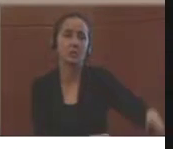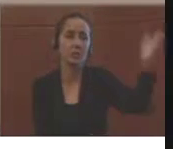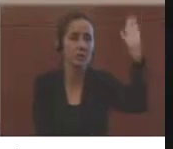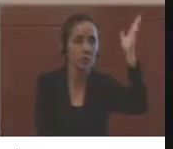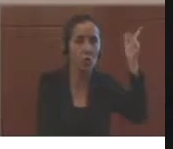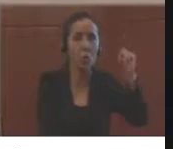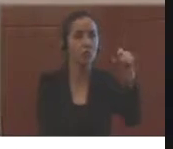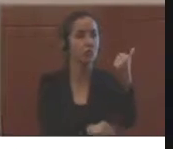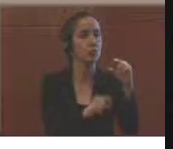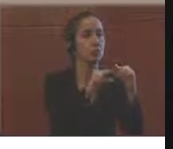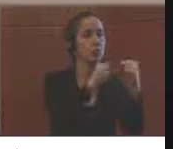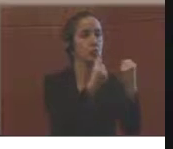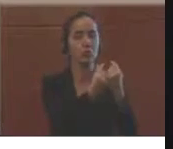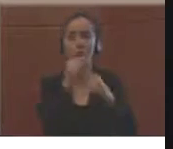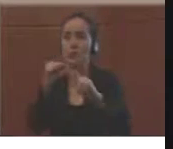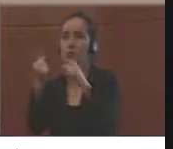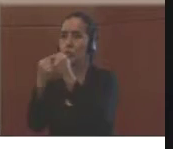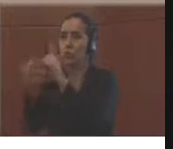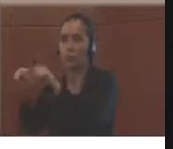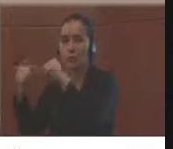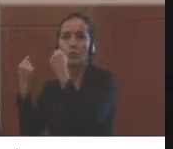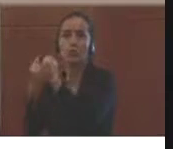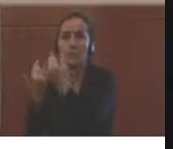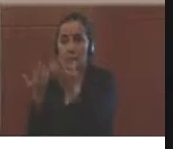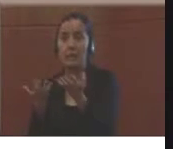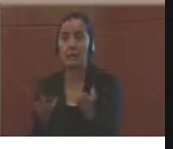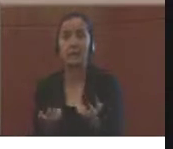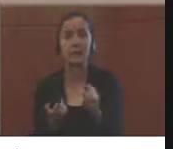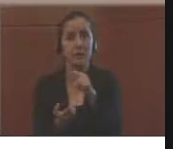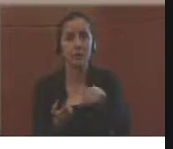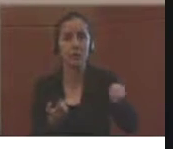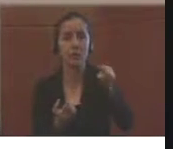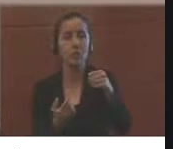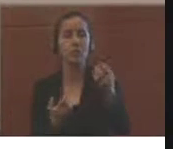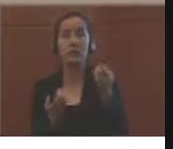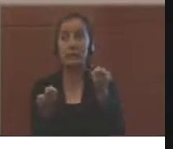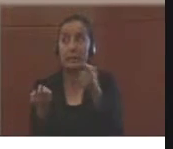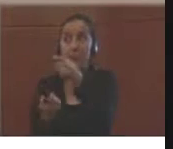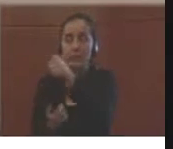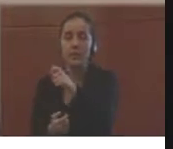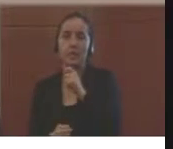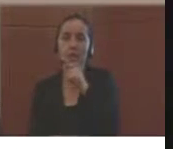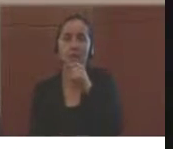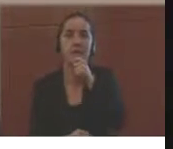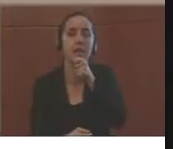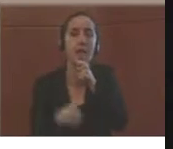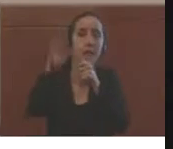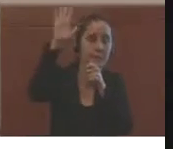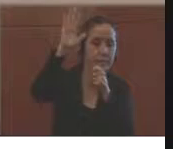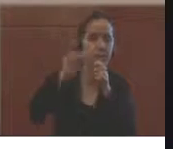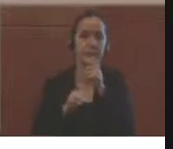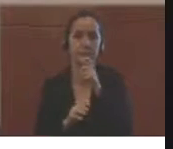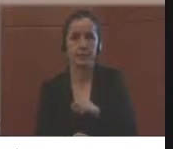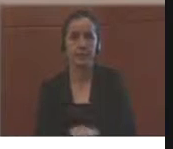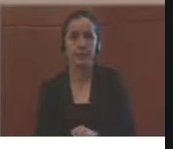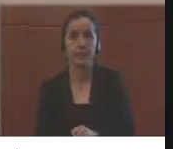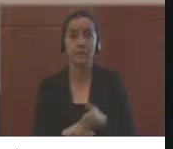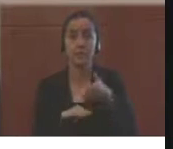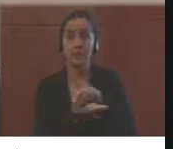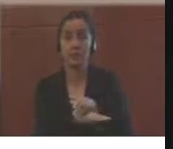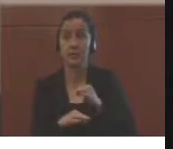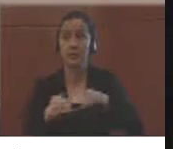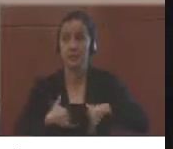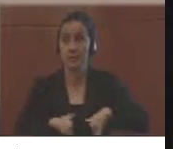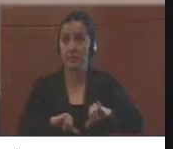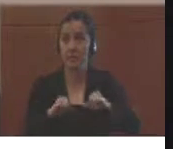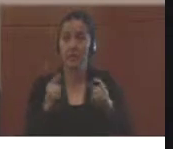statements of the governments and other groups that have stated that they actually would like to make